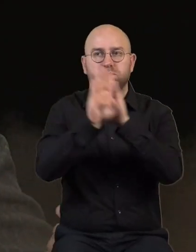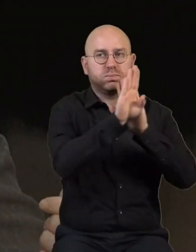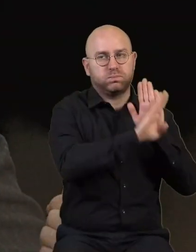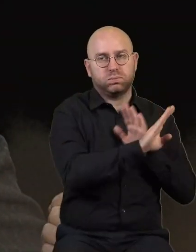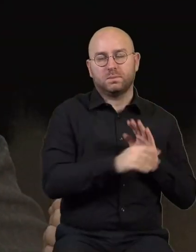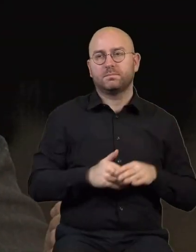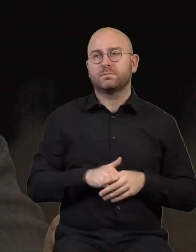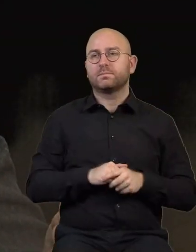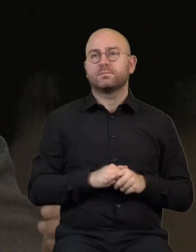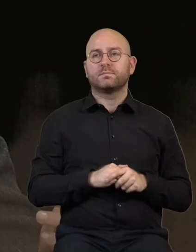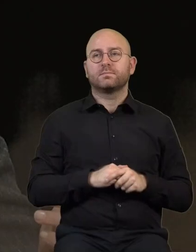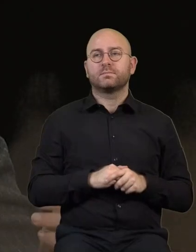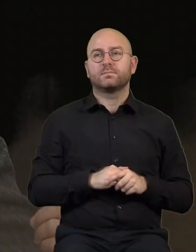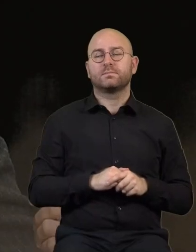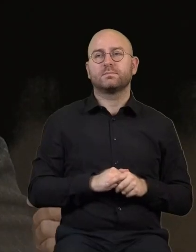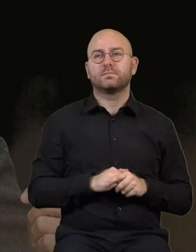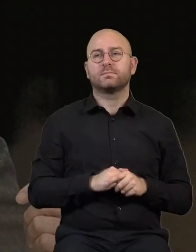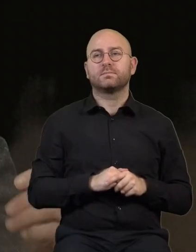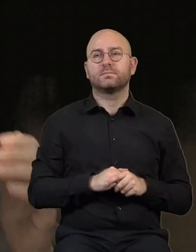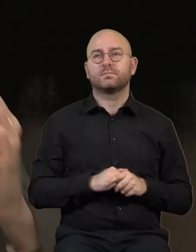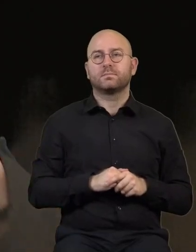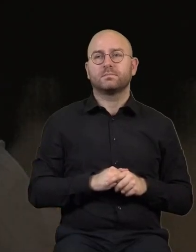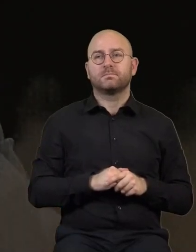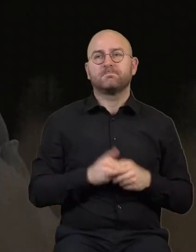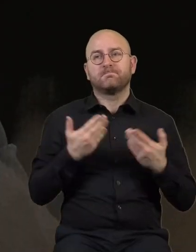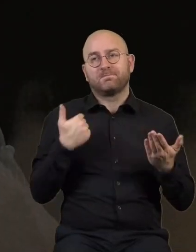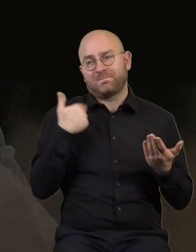I don't know how to say it, the